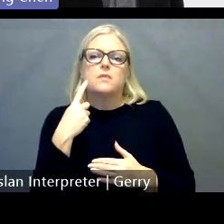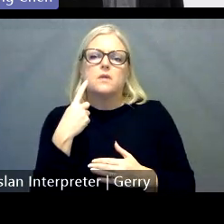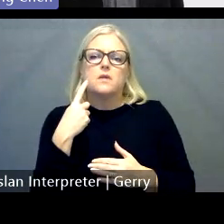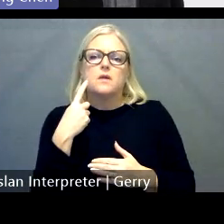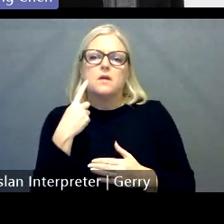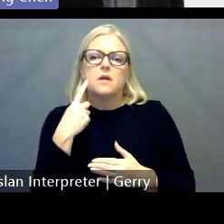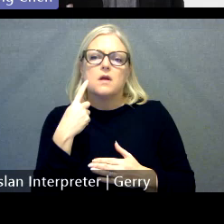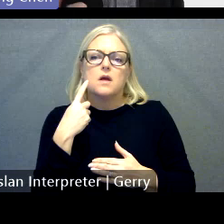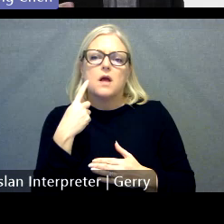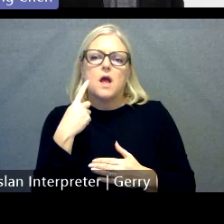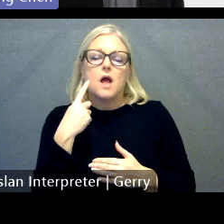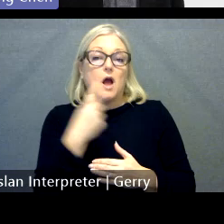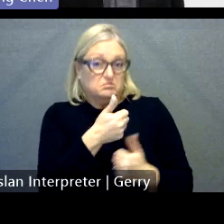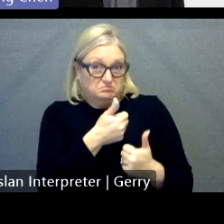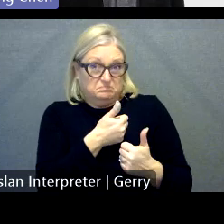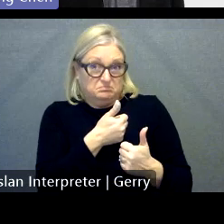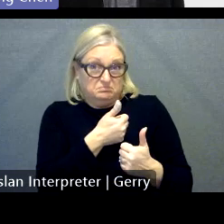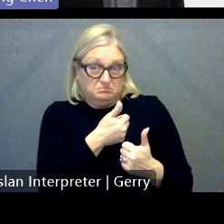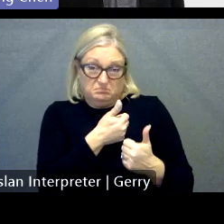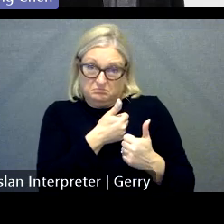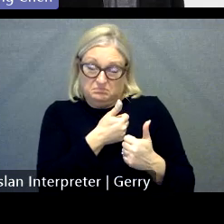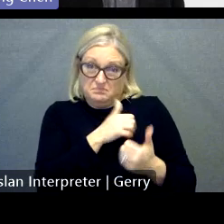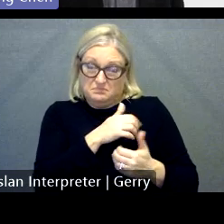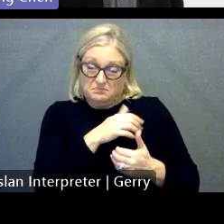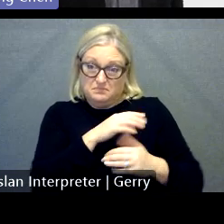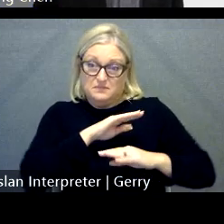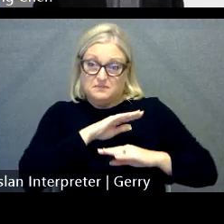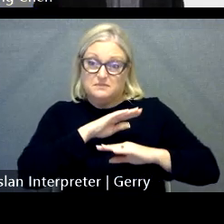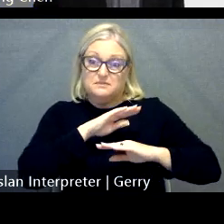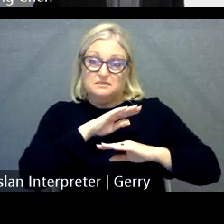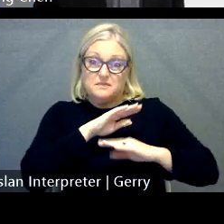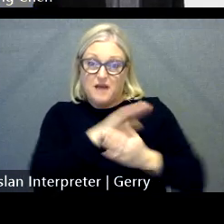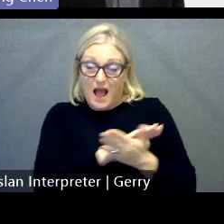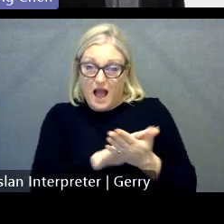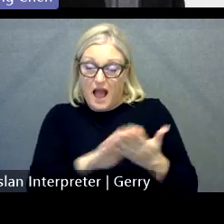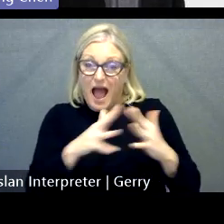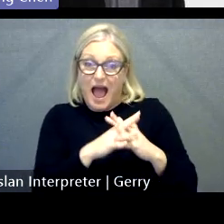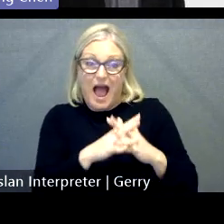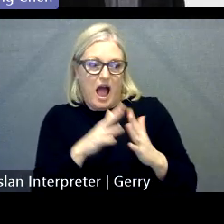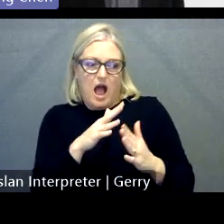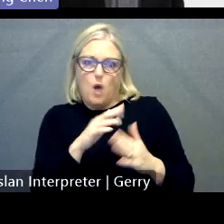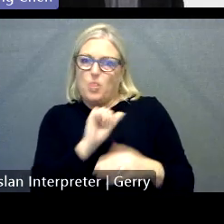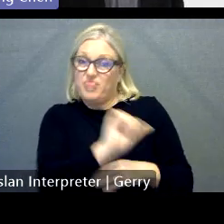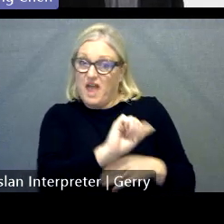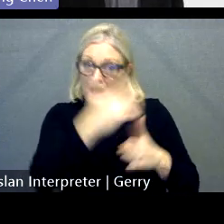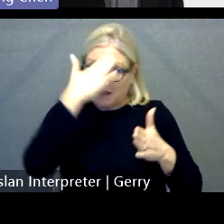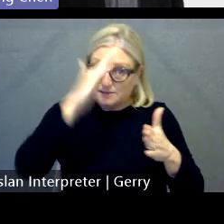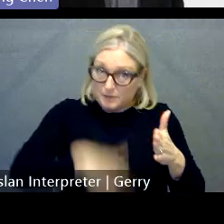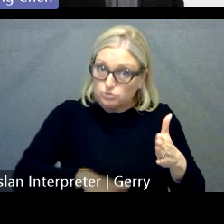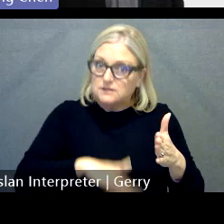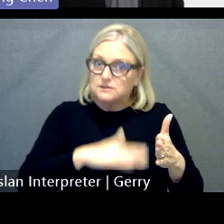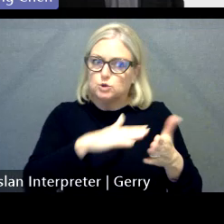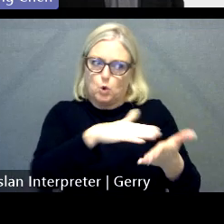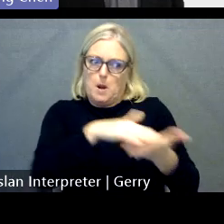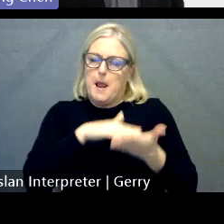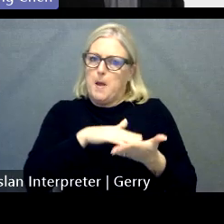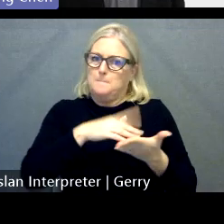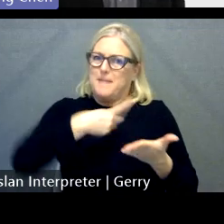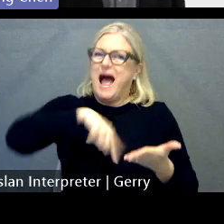used in the way to construct index. In the step 1B, we go beyond